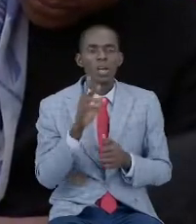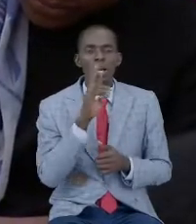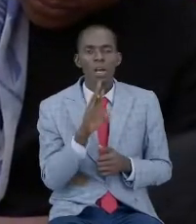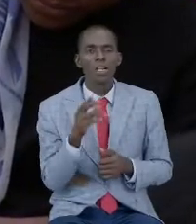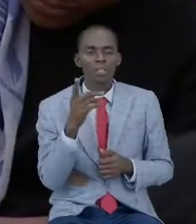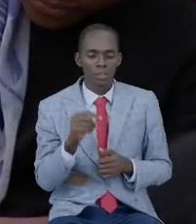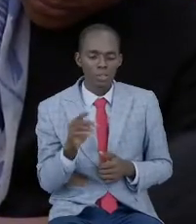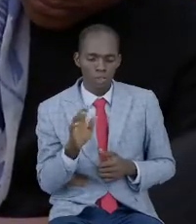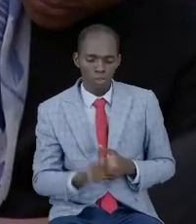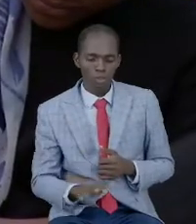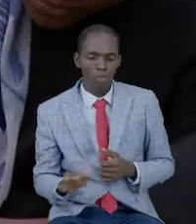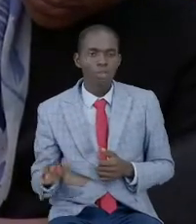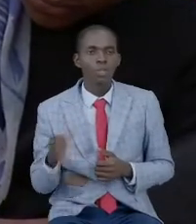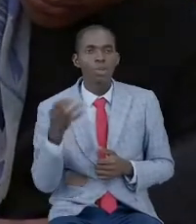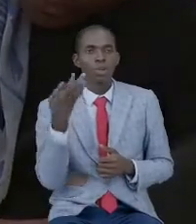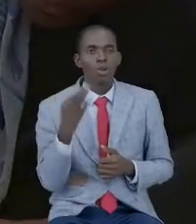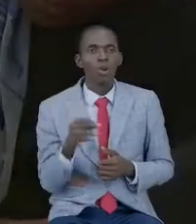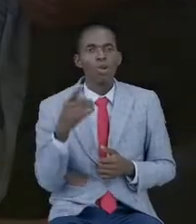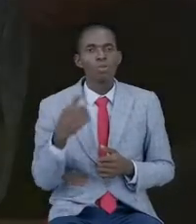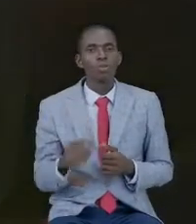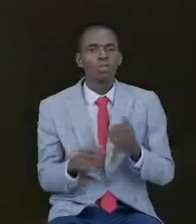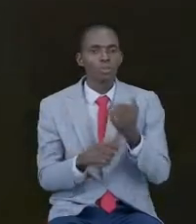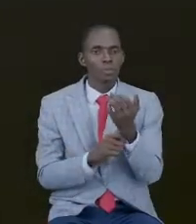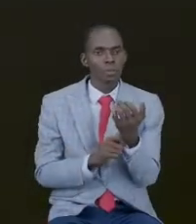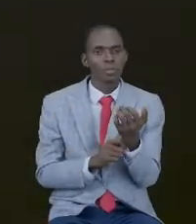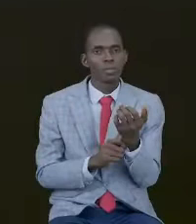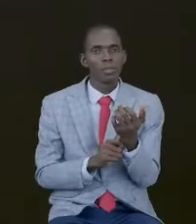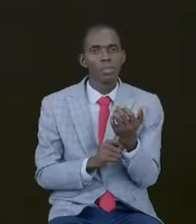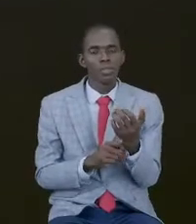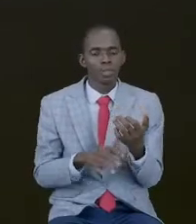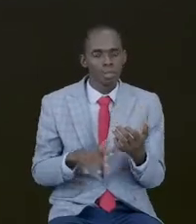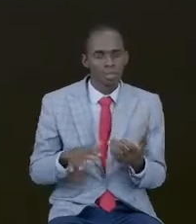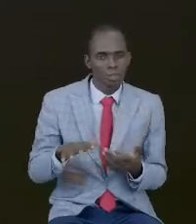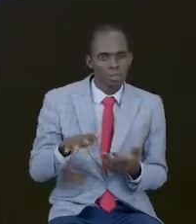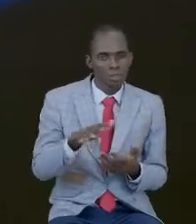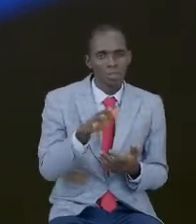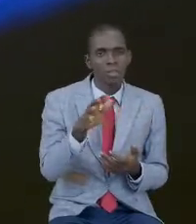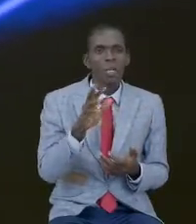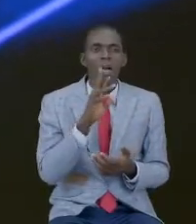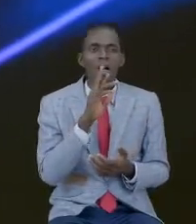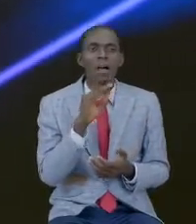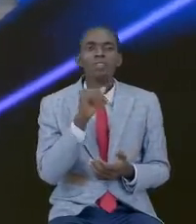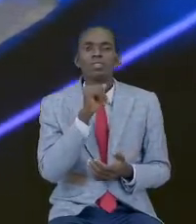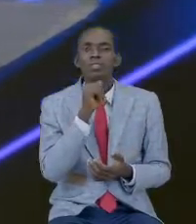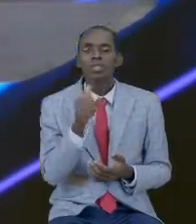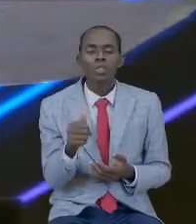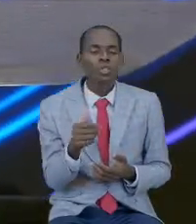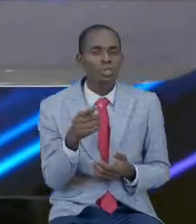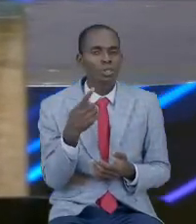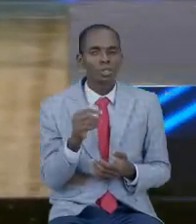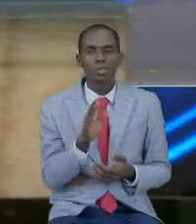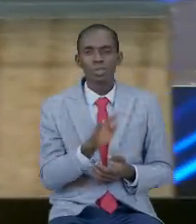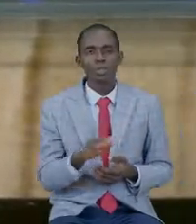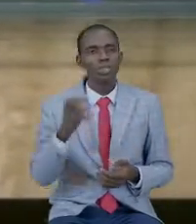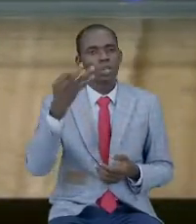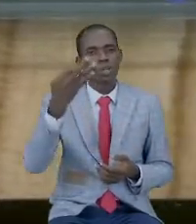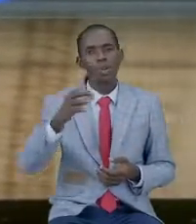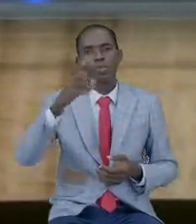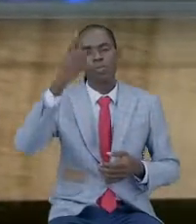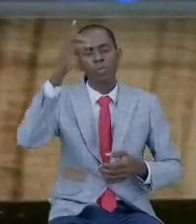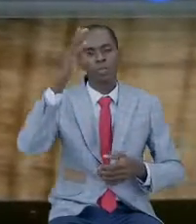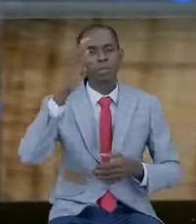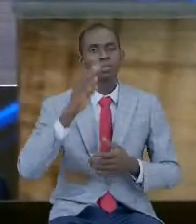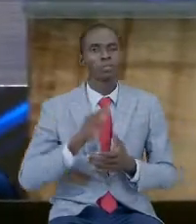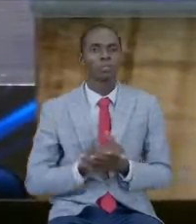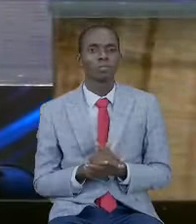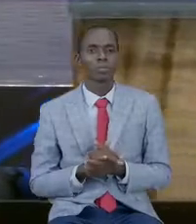the children of the flesh, these are not the children of